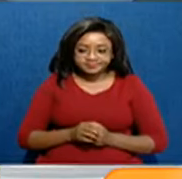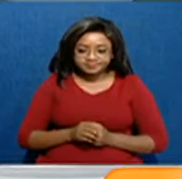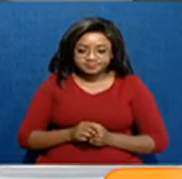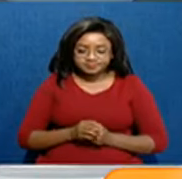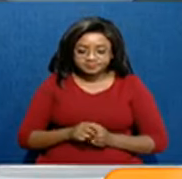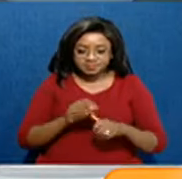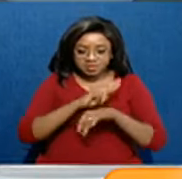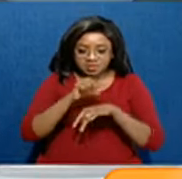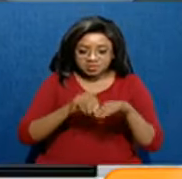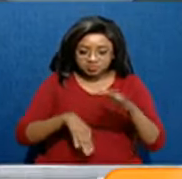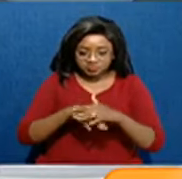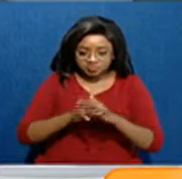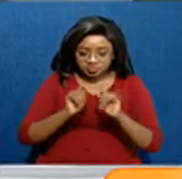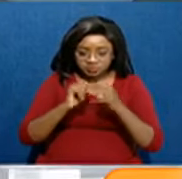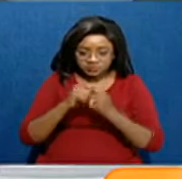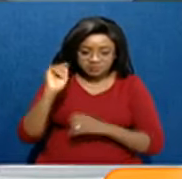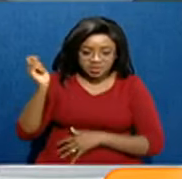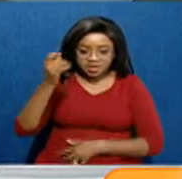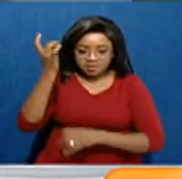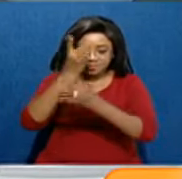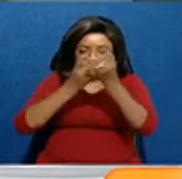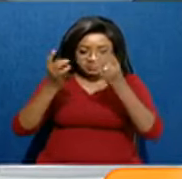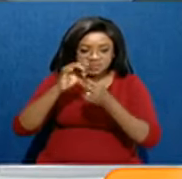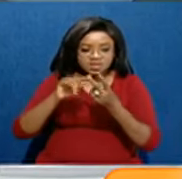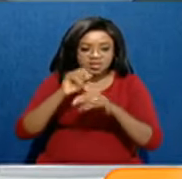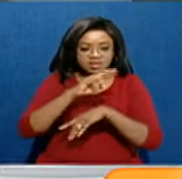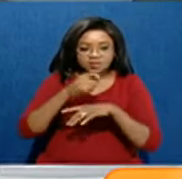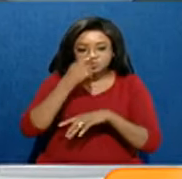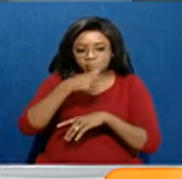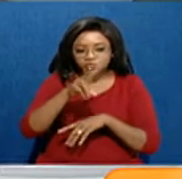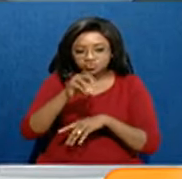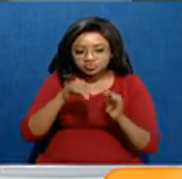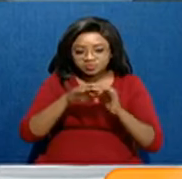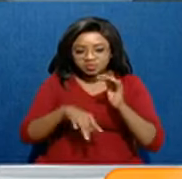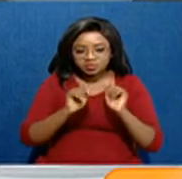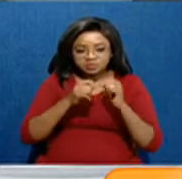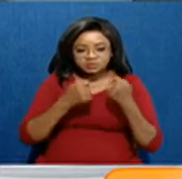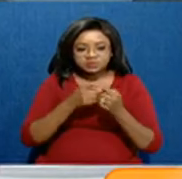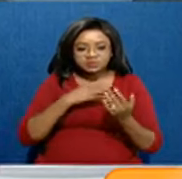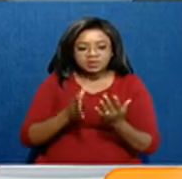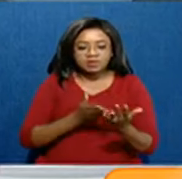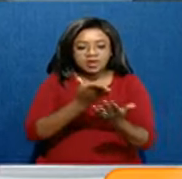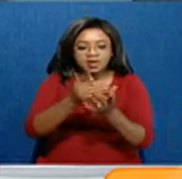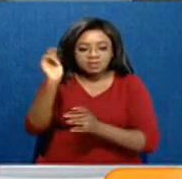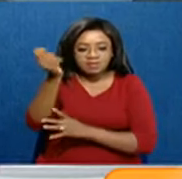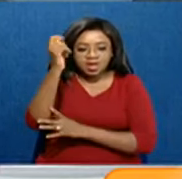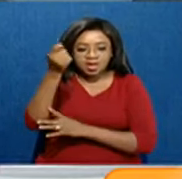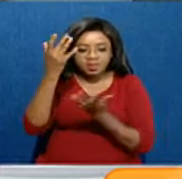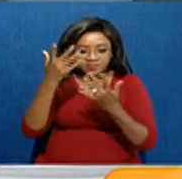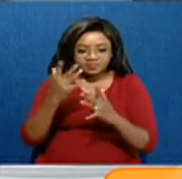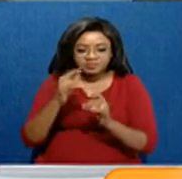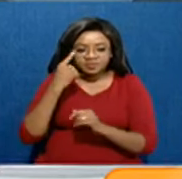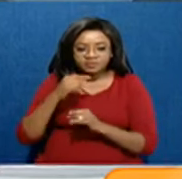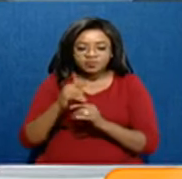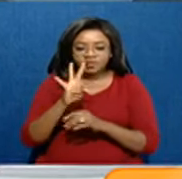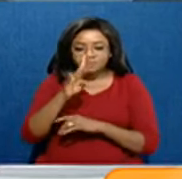The national football team, the Harambee Stars, and the national under-20 team, the Rising Stars, have arrived in Malawi for the Four Nations